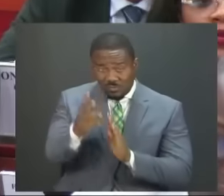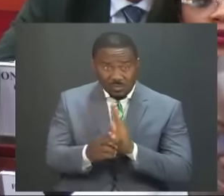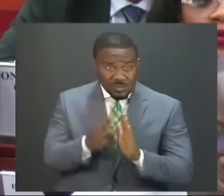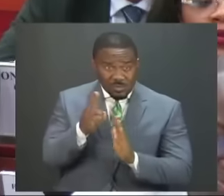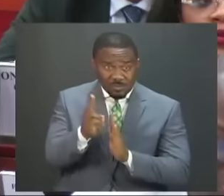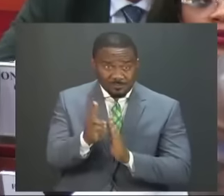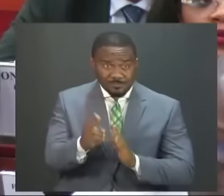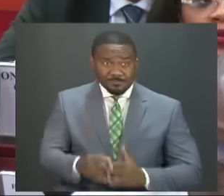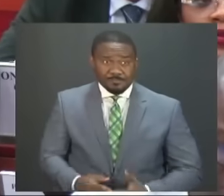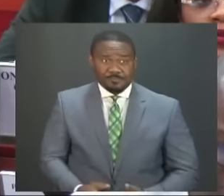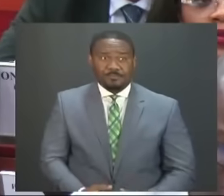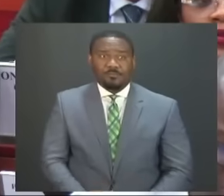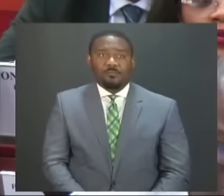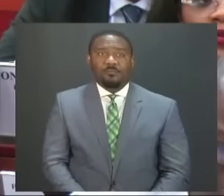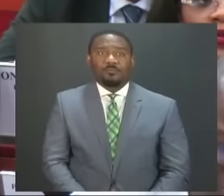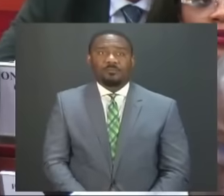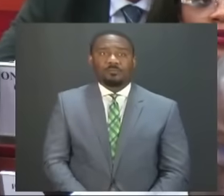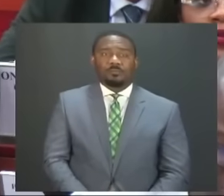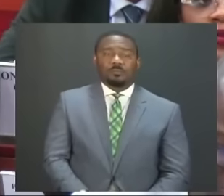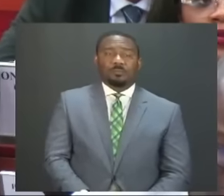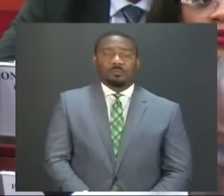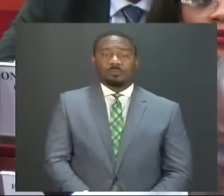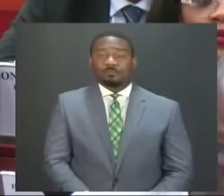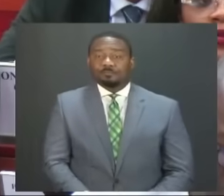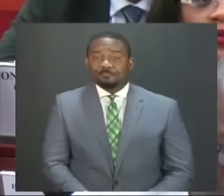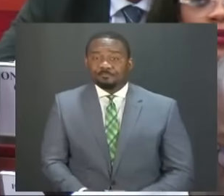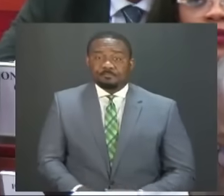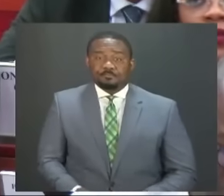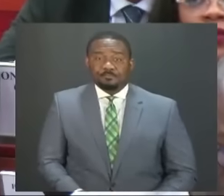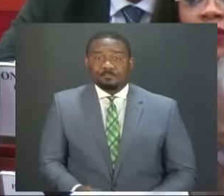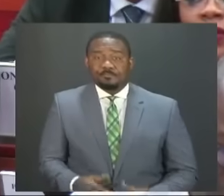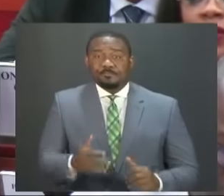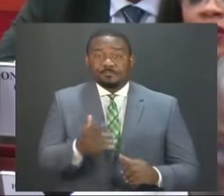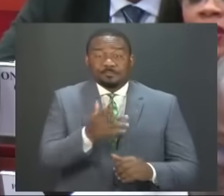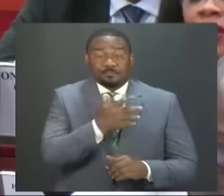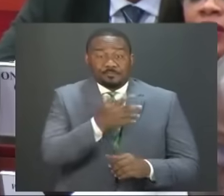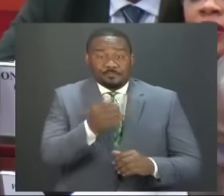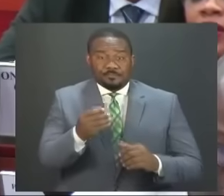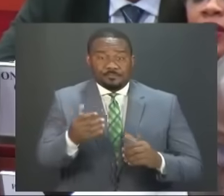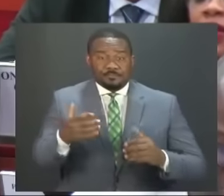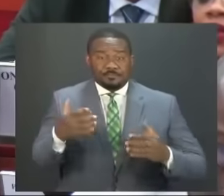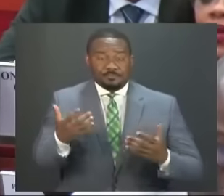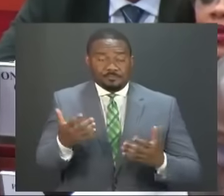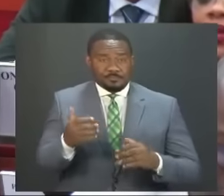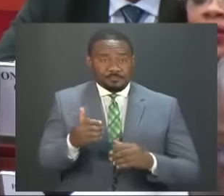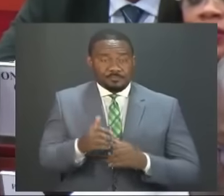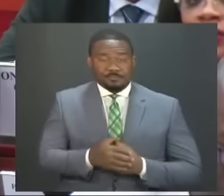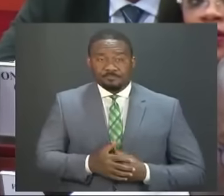Mr. Speaker, and the accusation is that Mr.